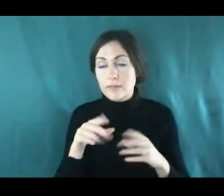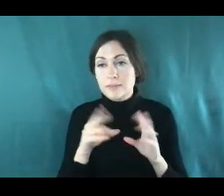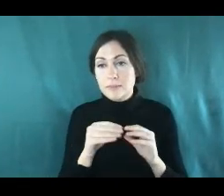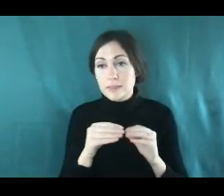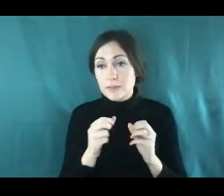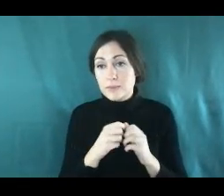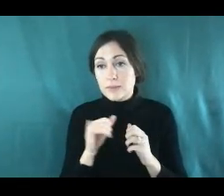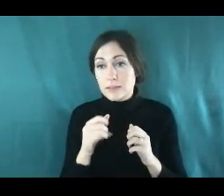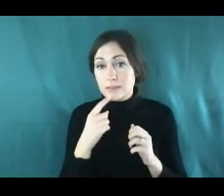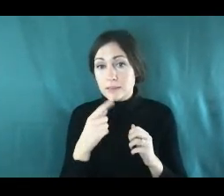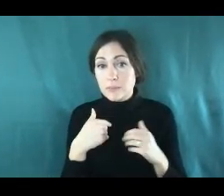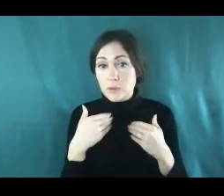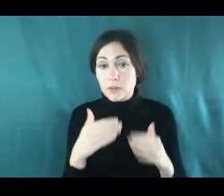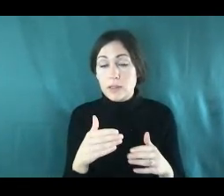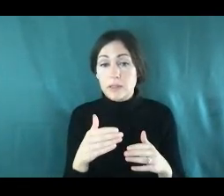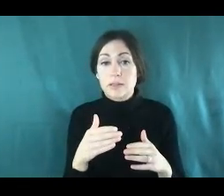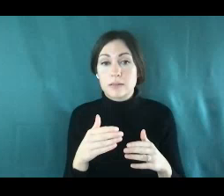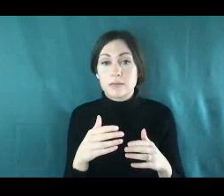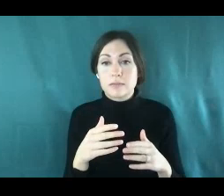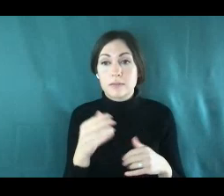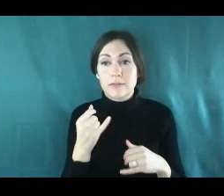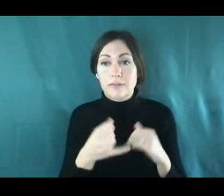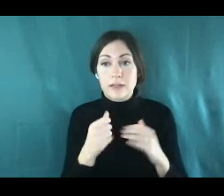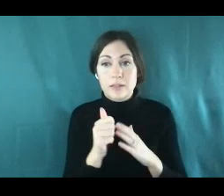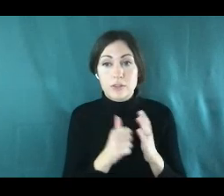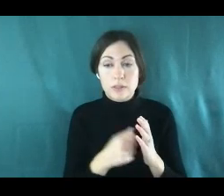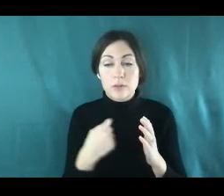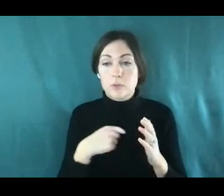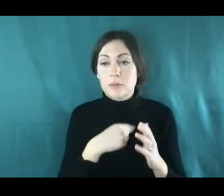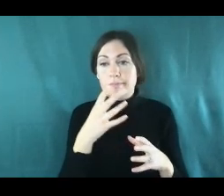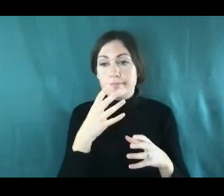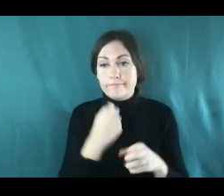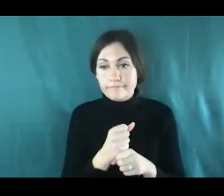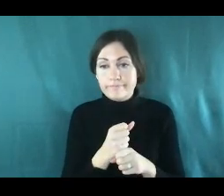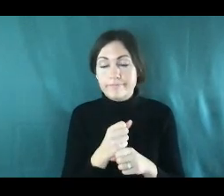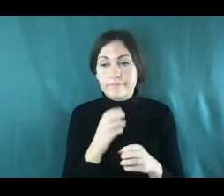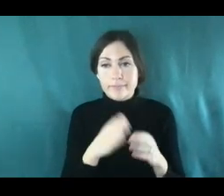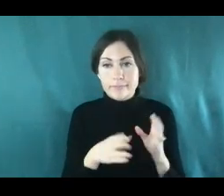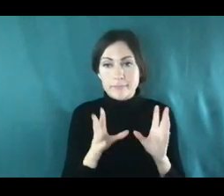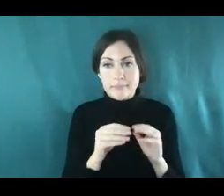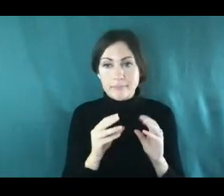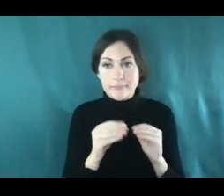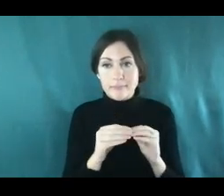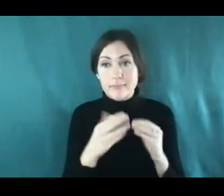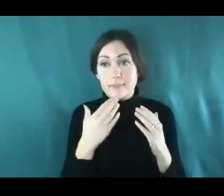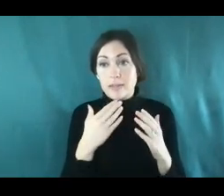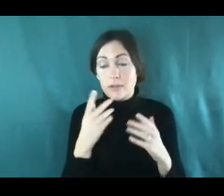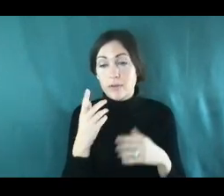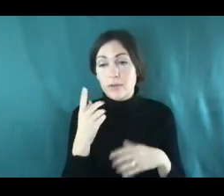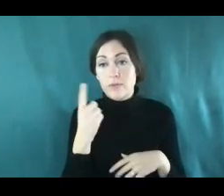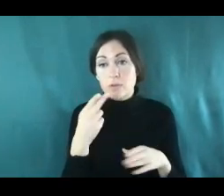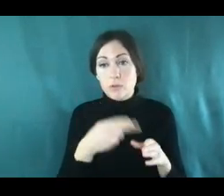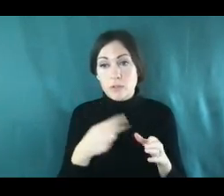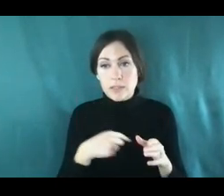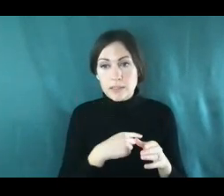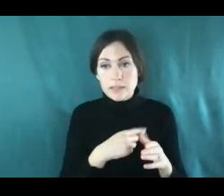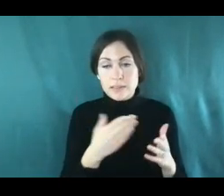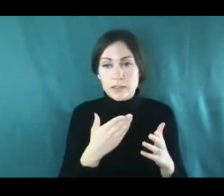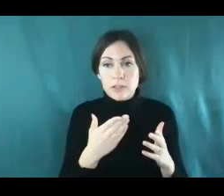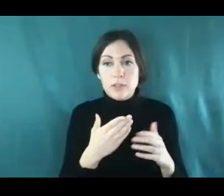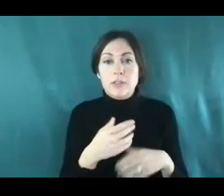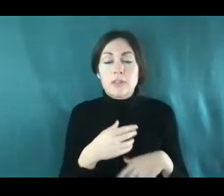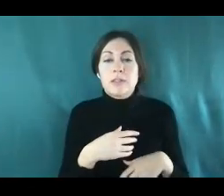I'd like to go ahead and move on to our final agenda item here, which is our wrap up and adjournment. Thank you so much for joining us here on the call, and thank you